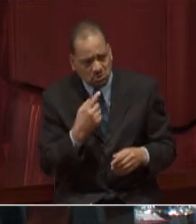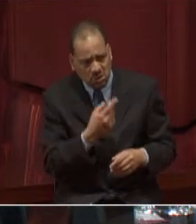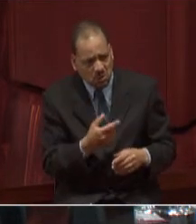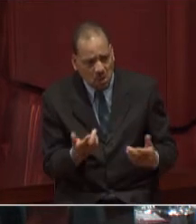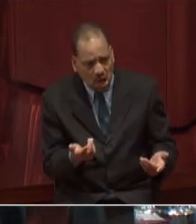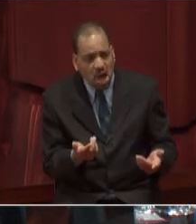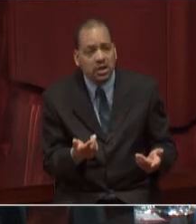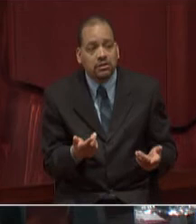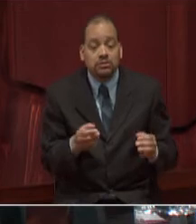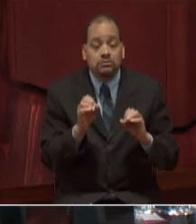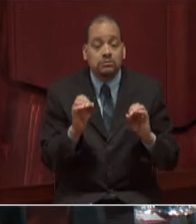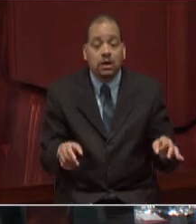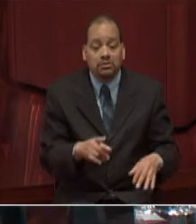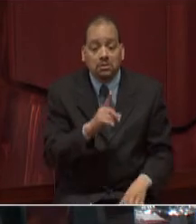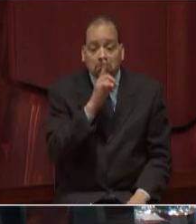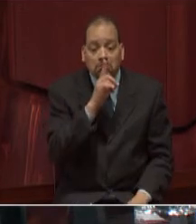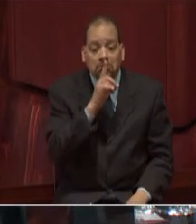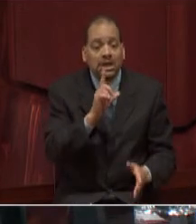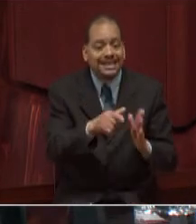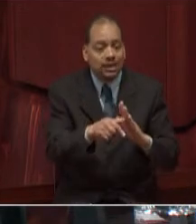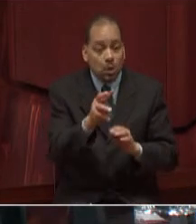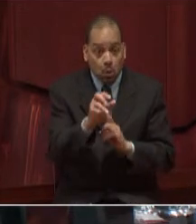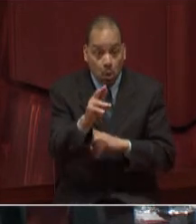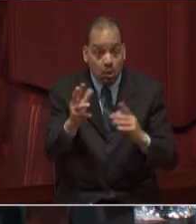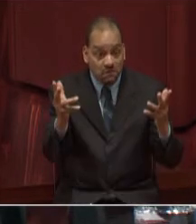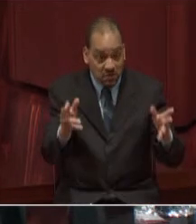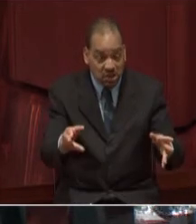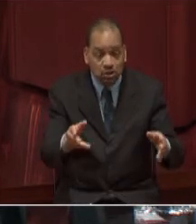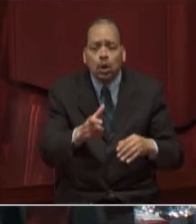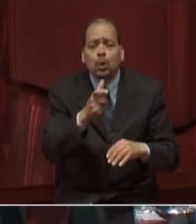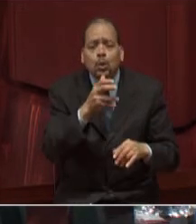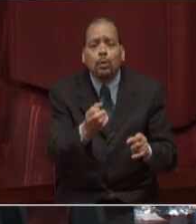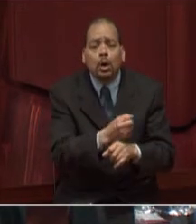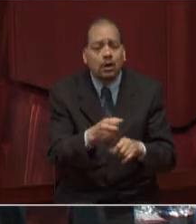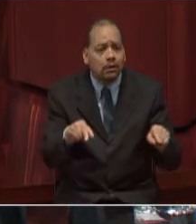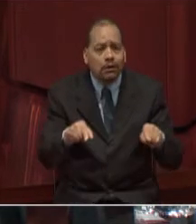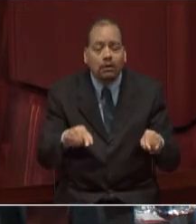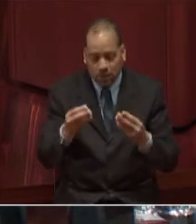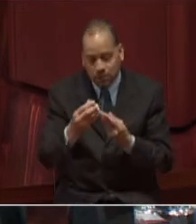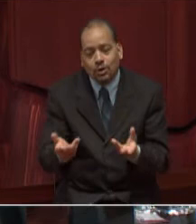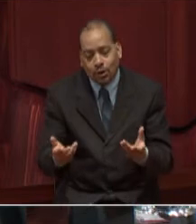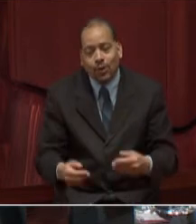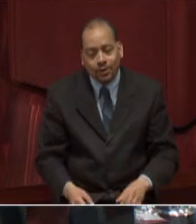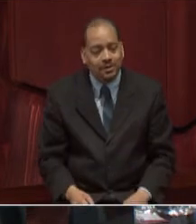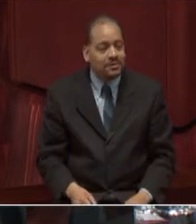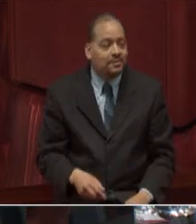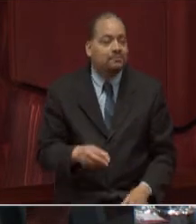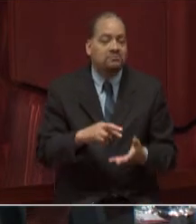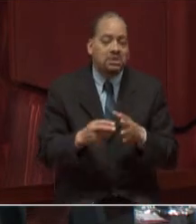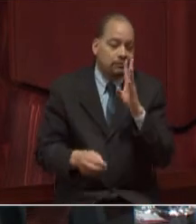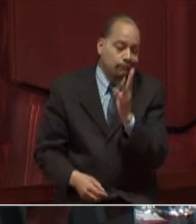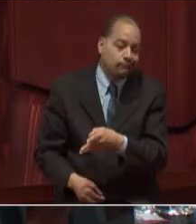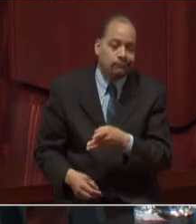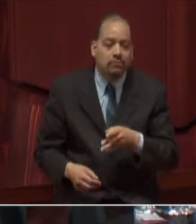them who won. And I think that was Henry's attitude towards Congress. That's